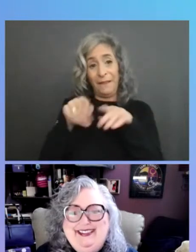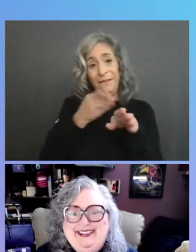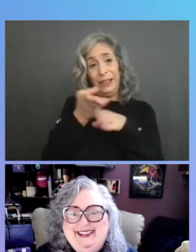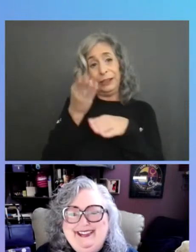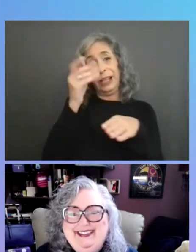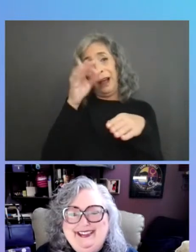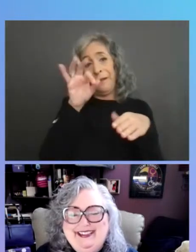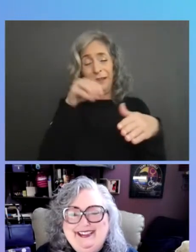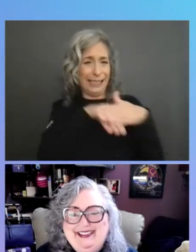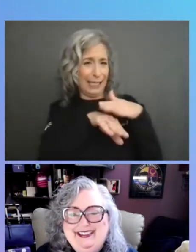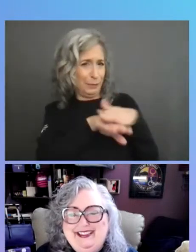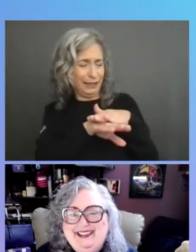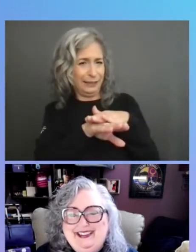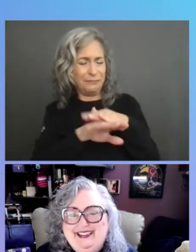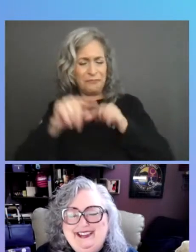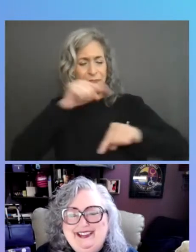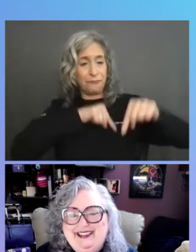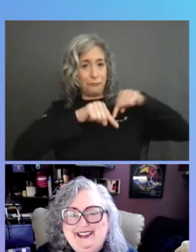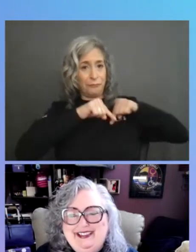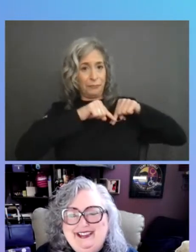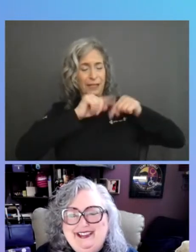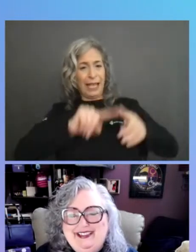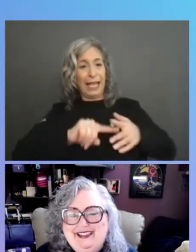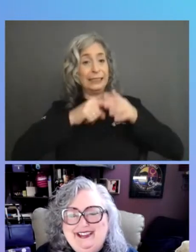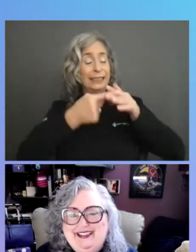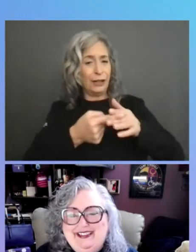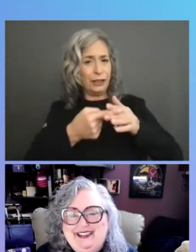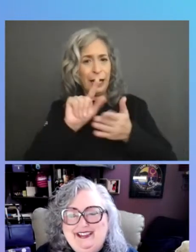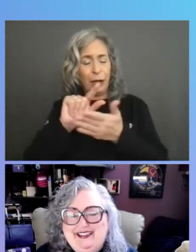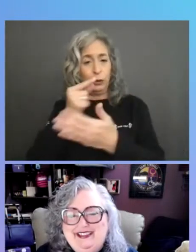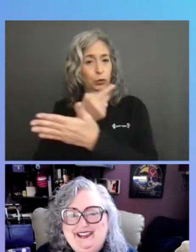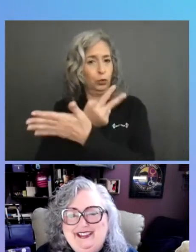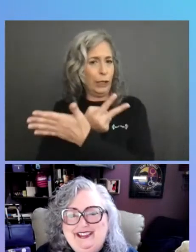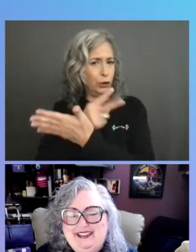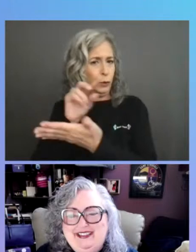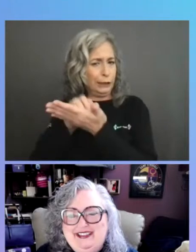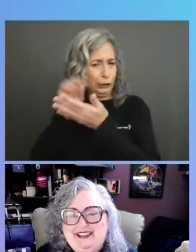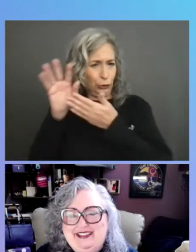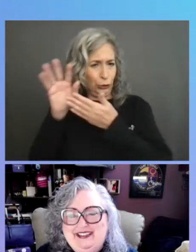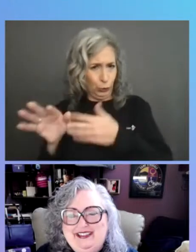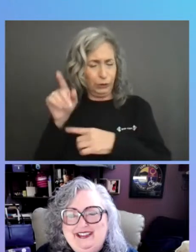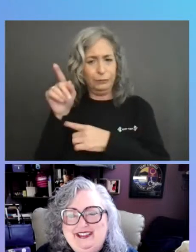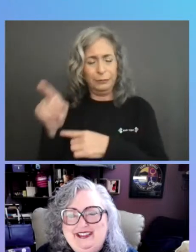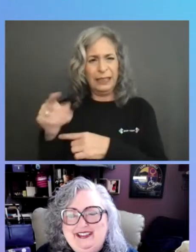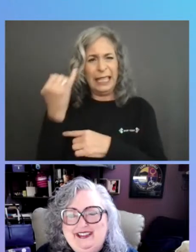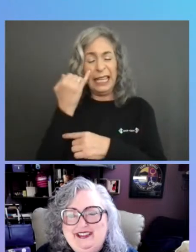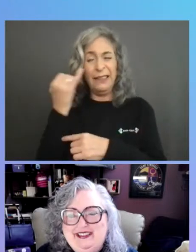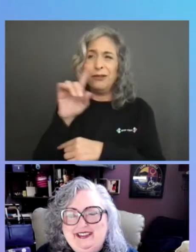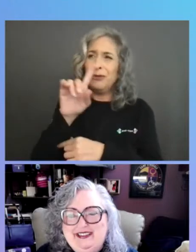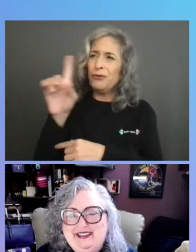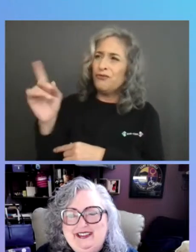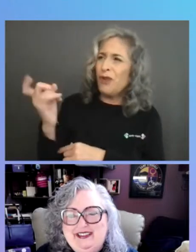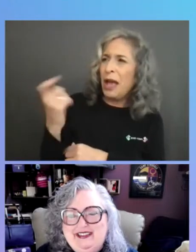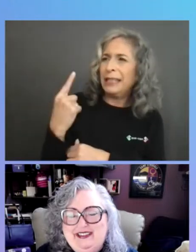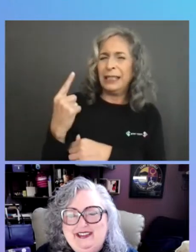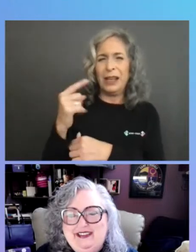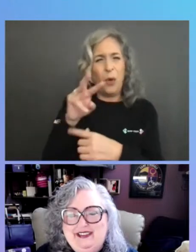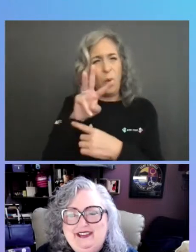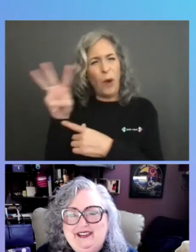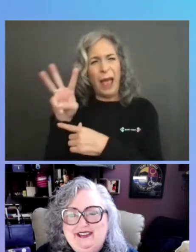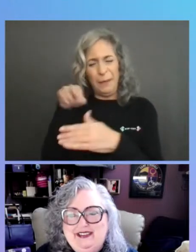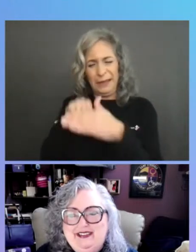I first started, I was a grad student, and if you ask, what is web